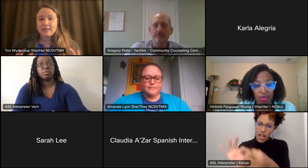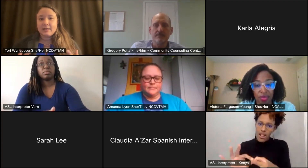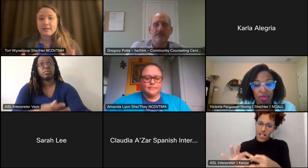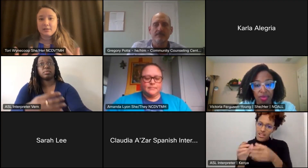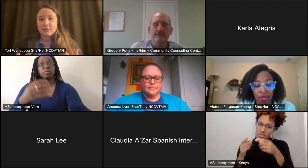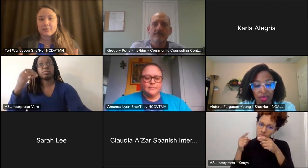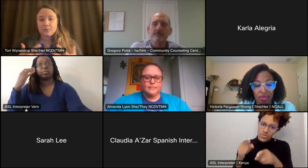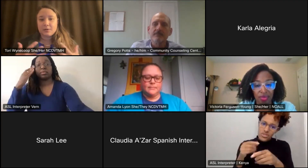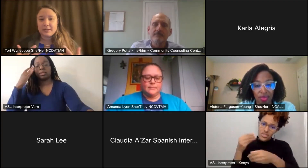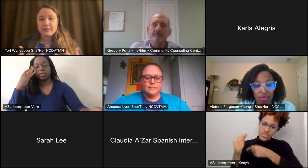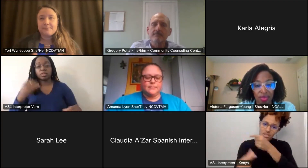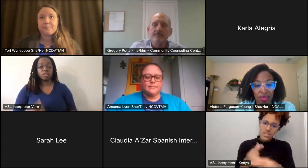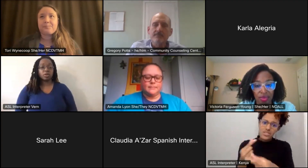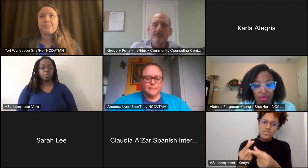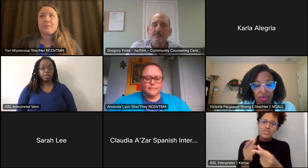just,